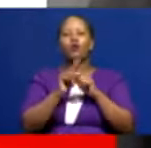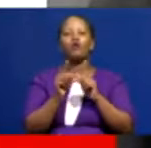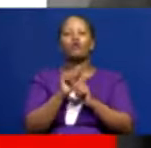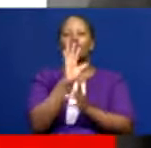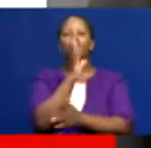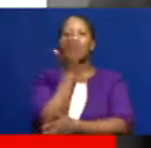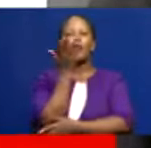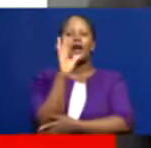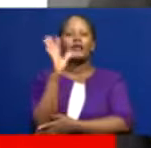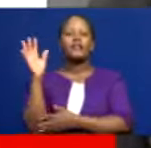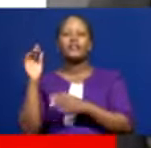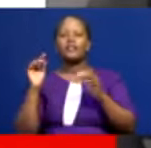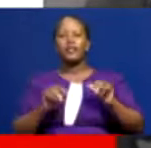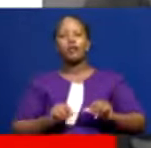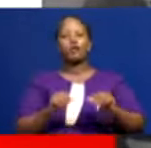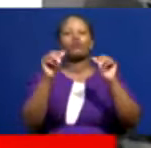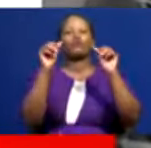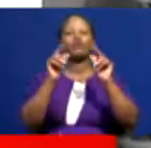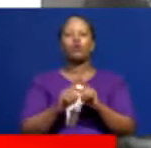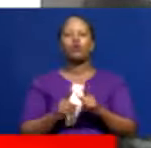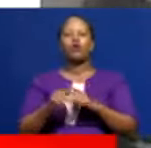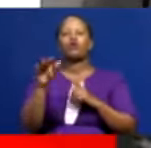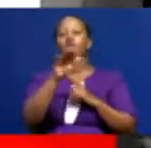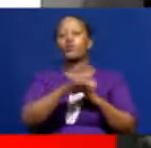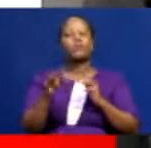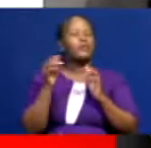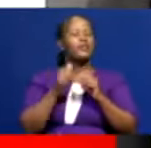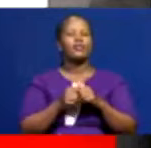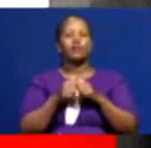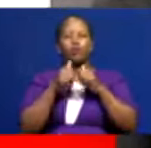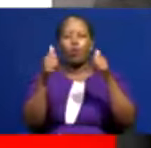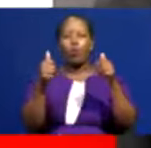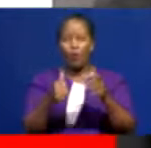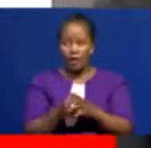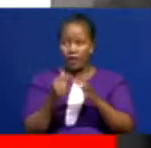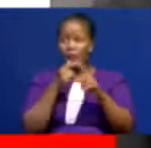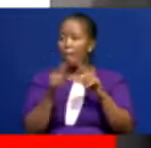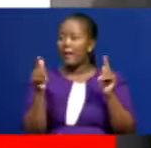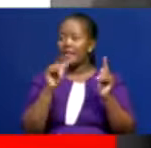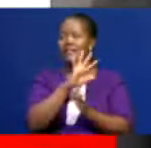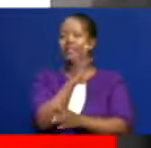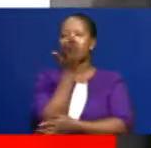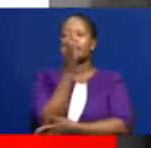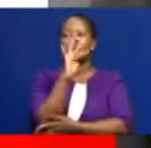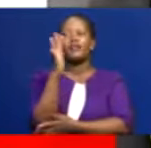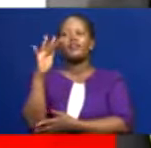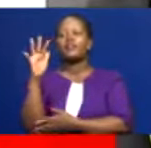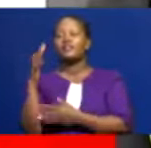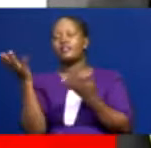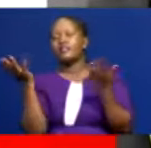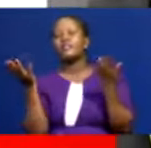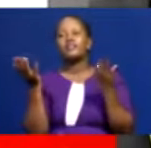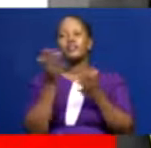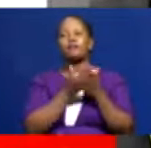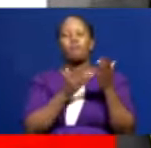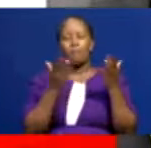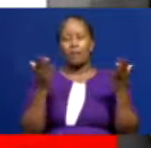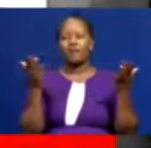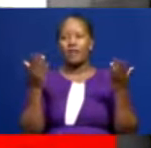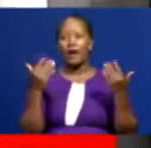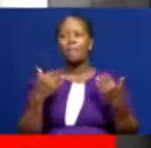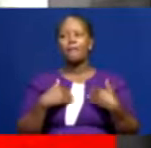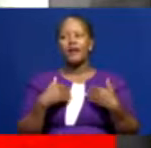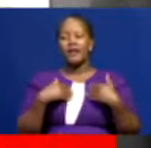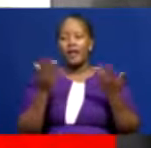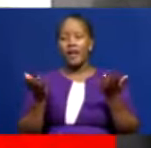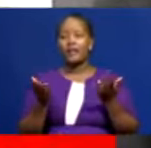standing today. And the place is as it should be, even though the trees were actually the trees that